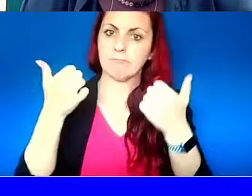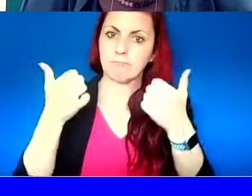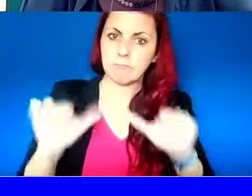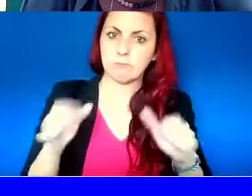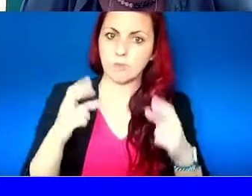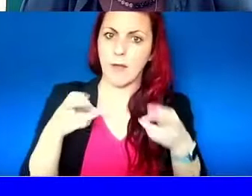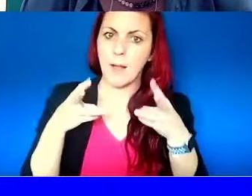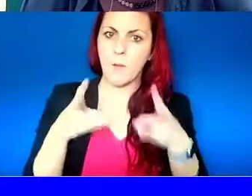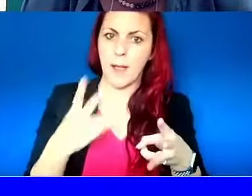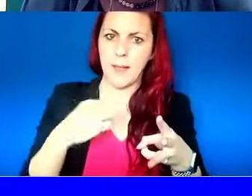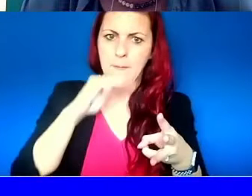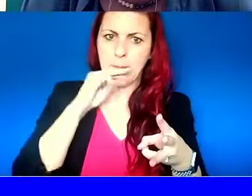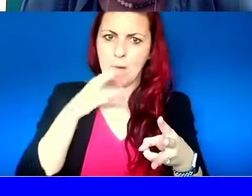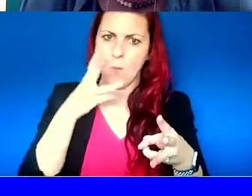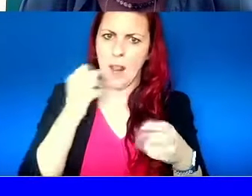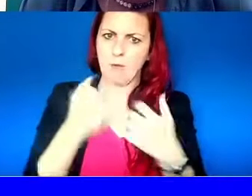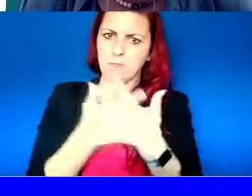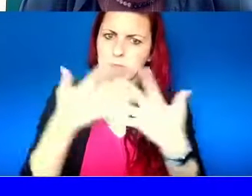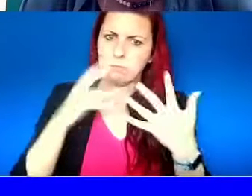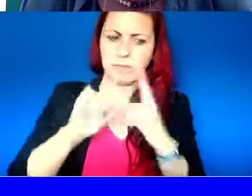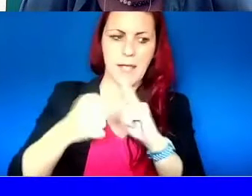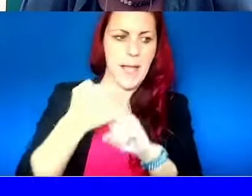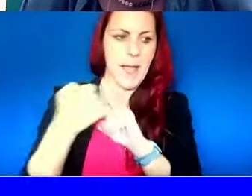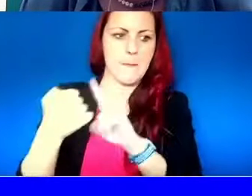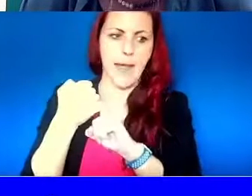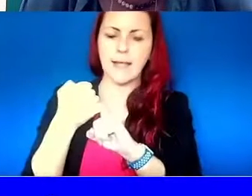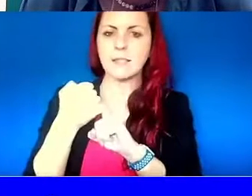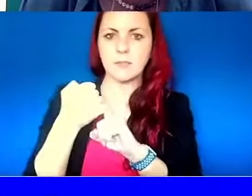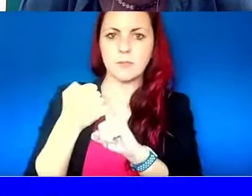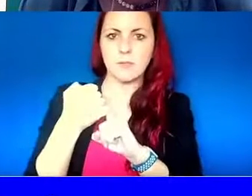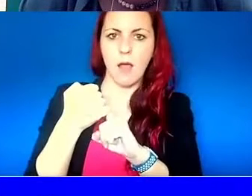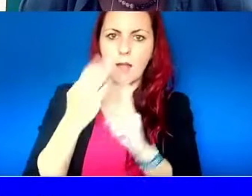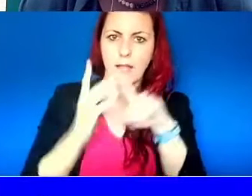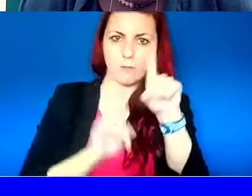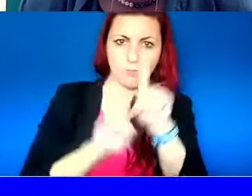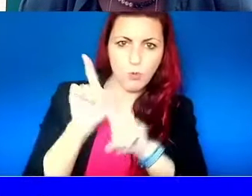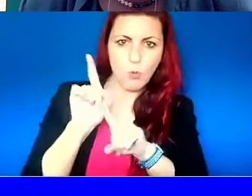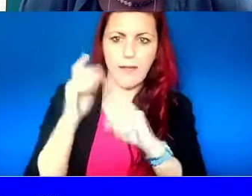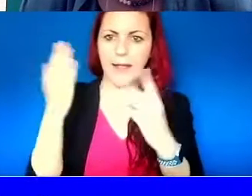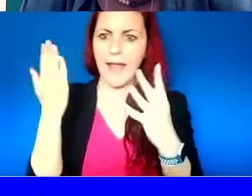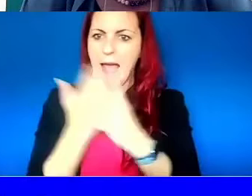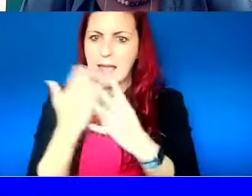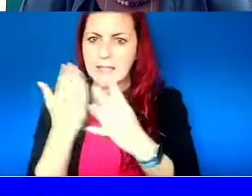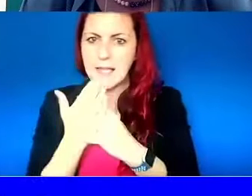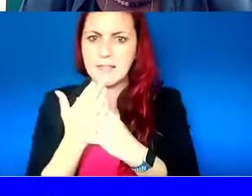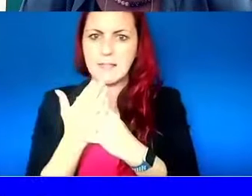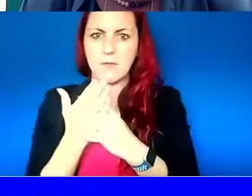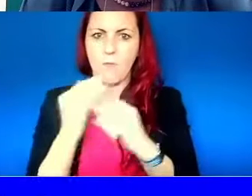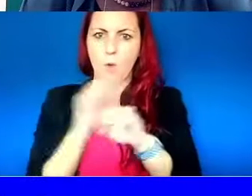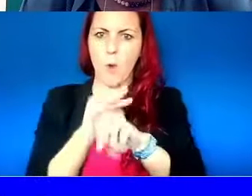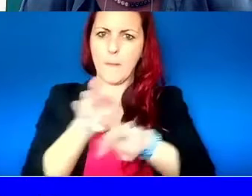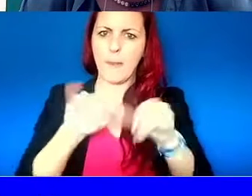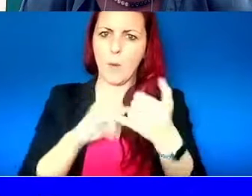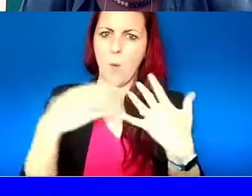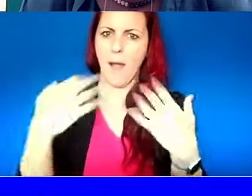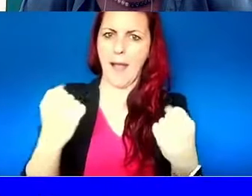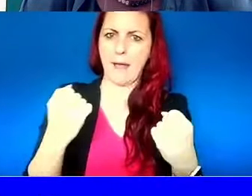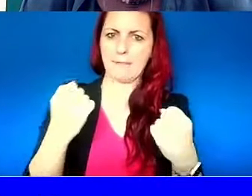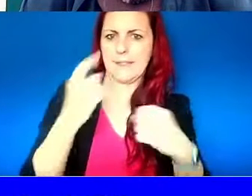have a significant impact on improving accessibility for people with disabilities and